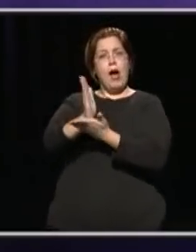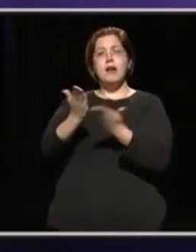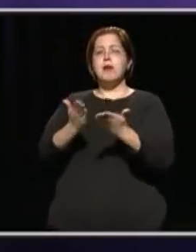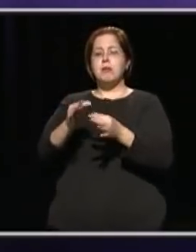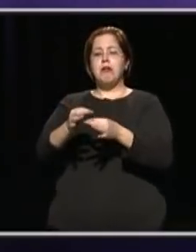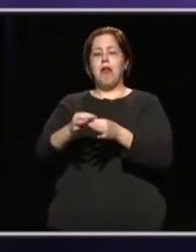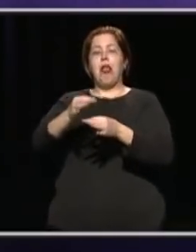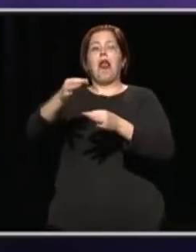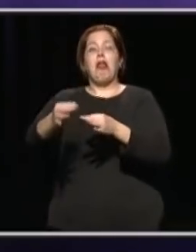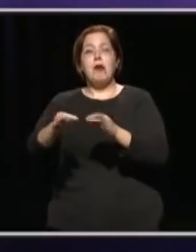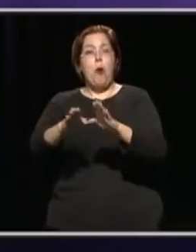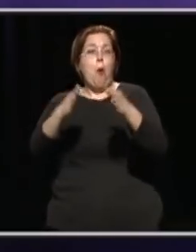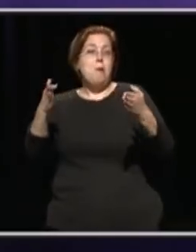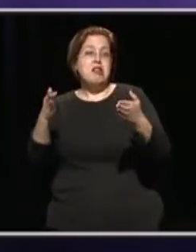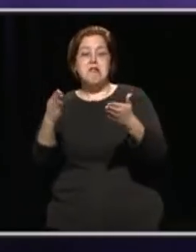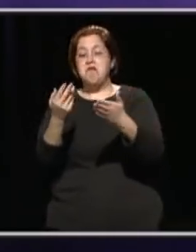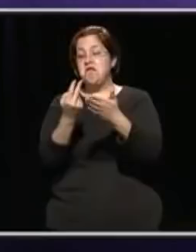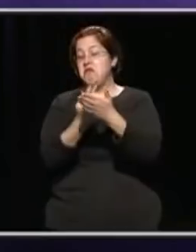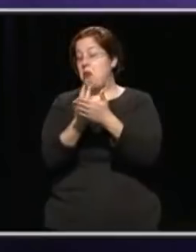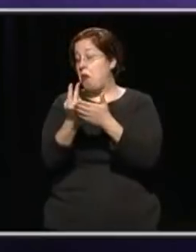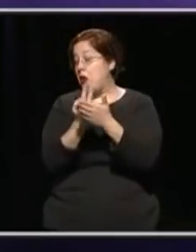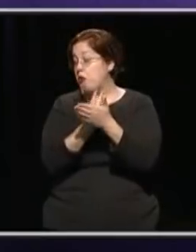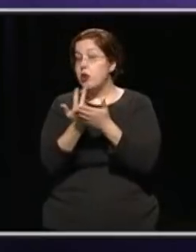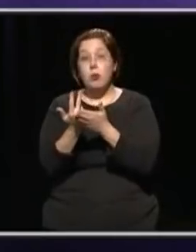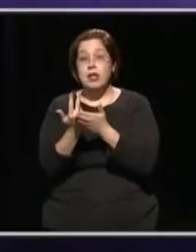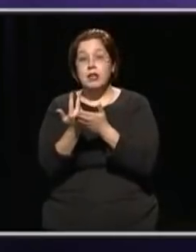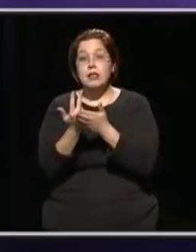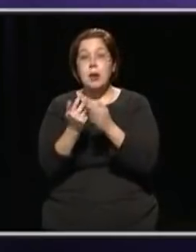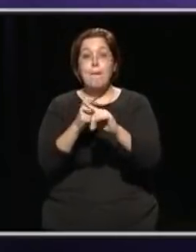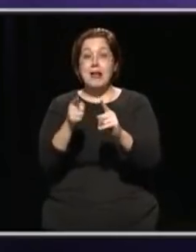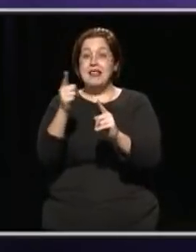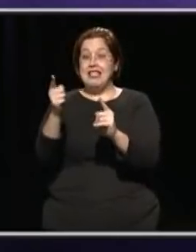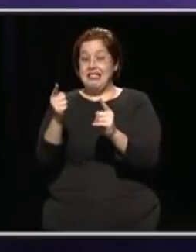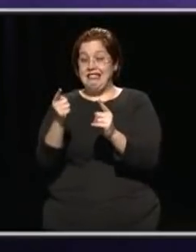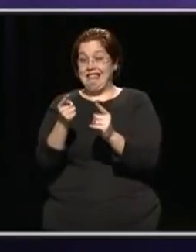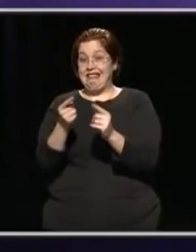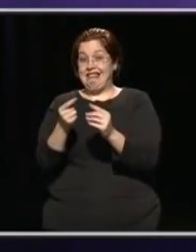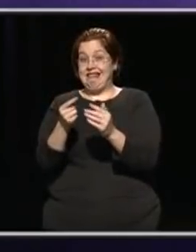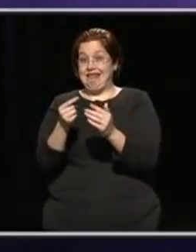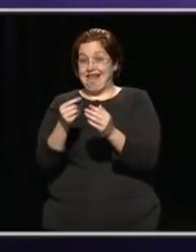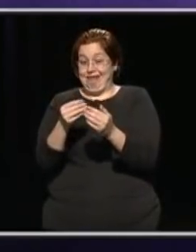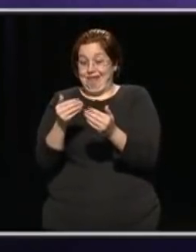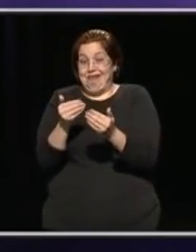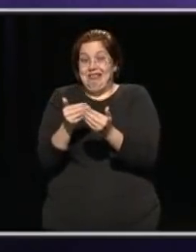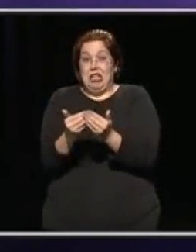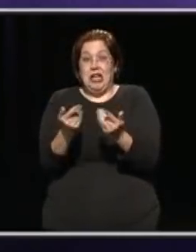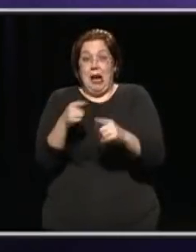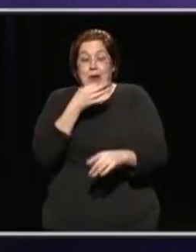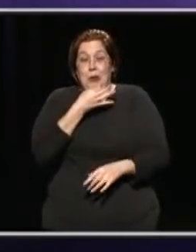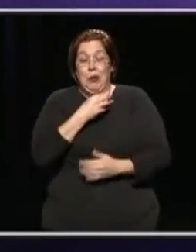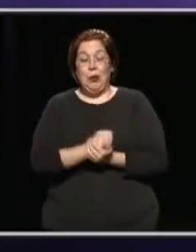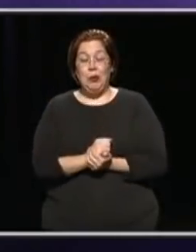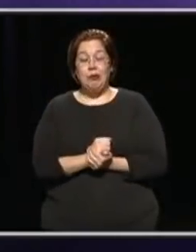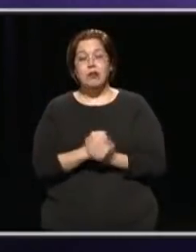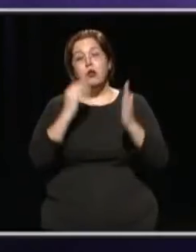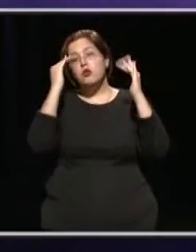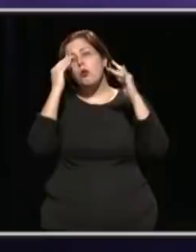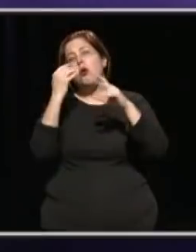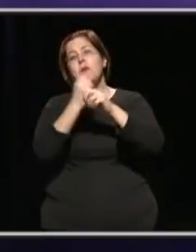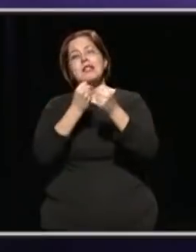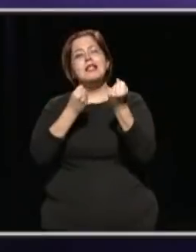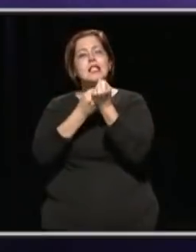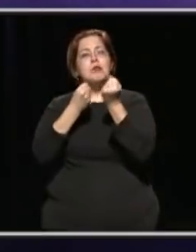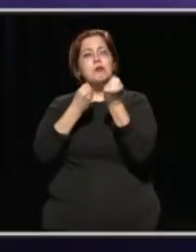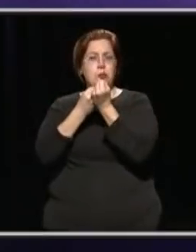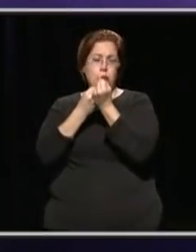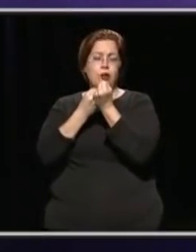their opening for 3 weeks, but this is almost on us now. So we're hoping to get some support on that, and we